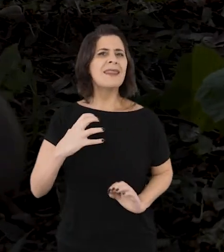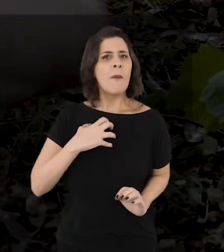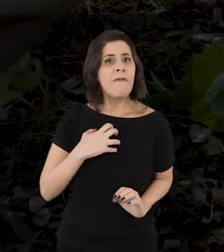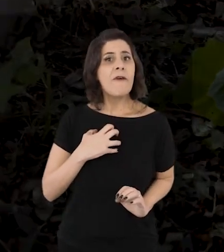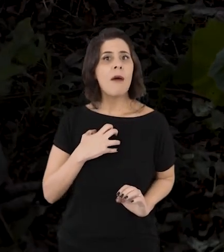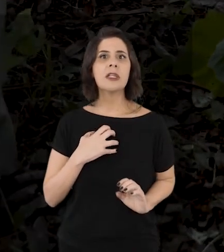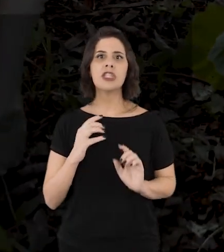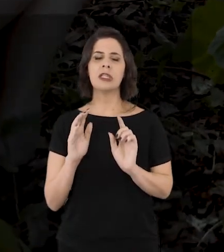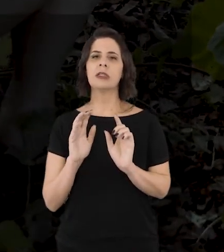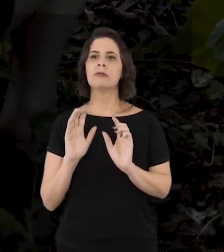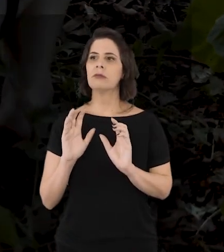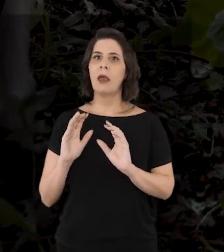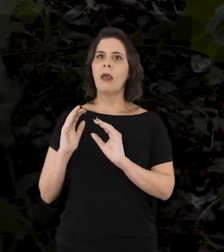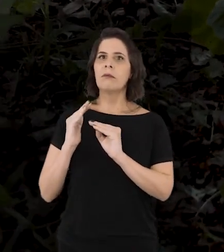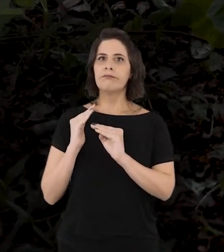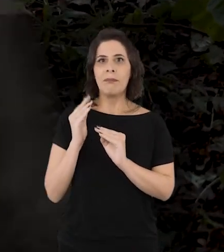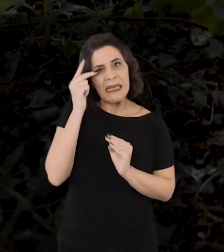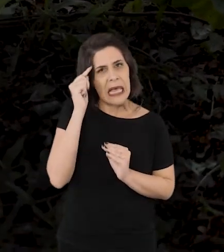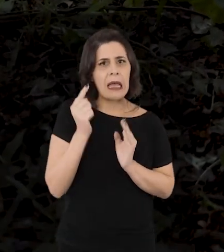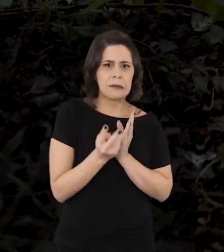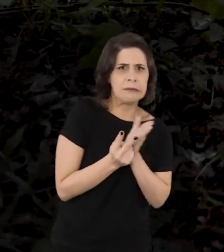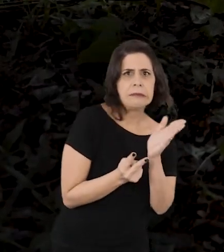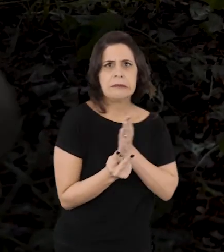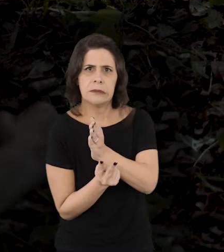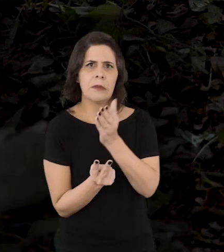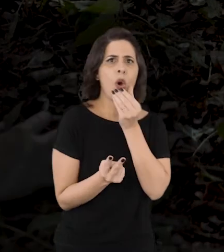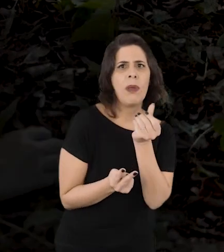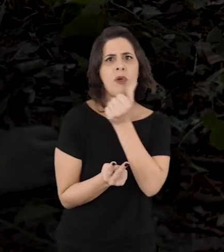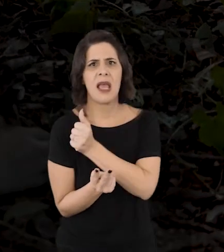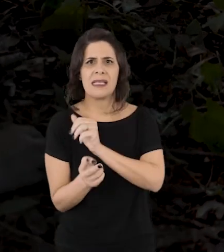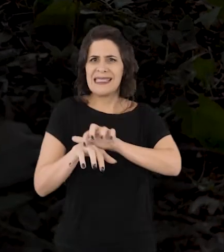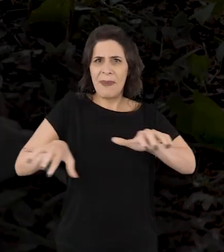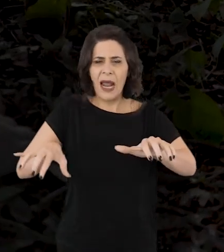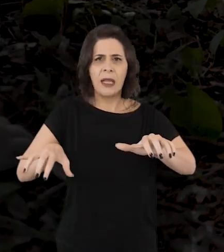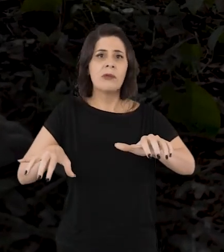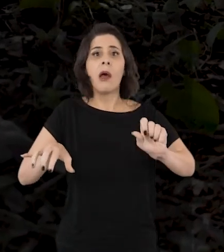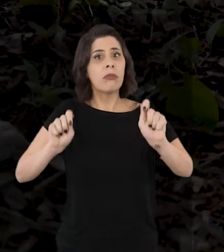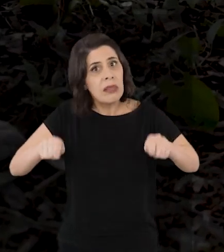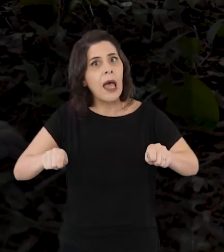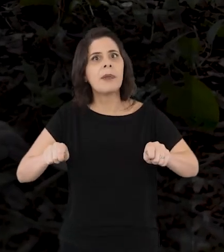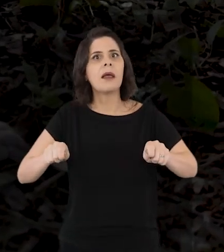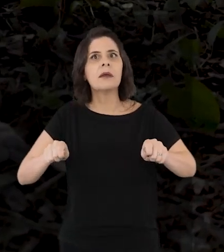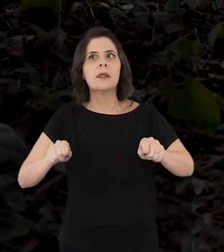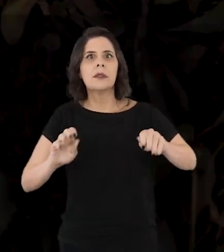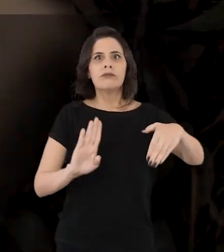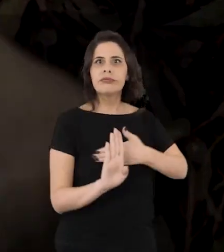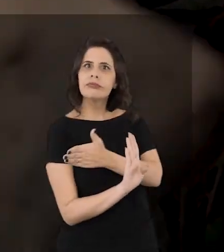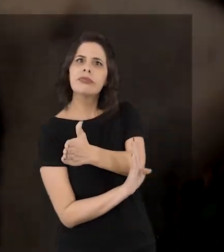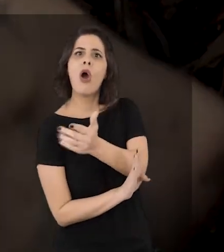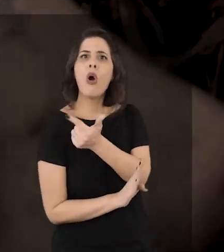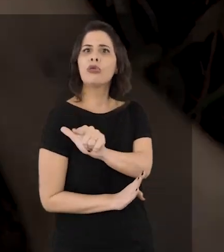standing outside of that binary through the development of a